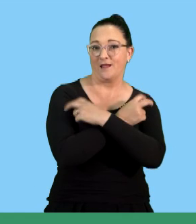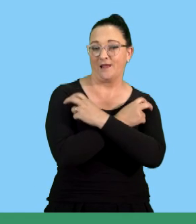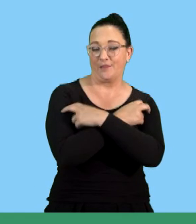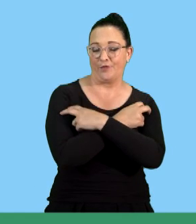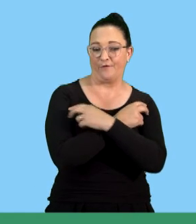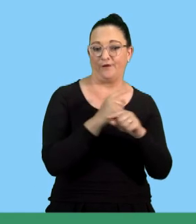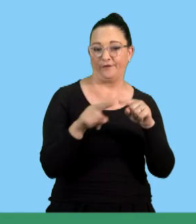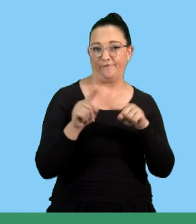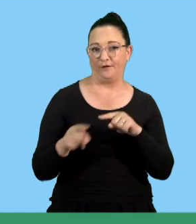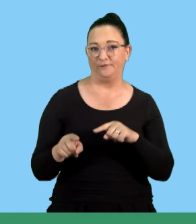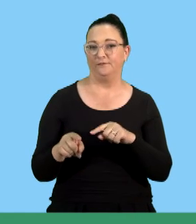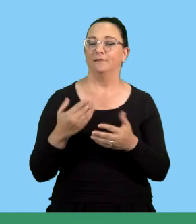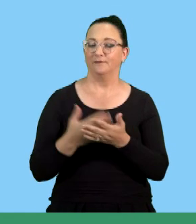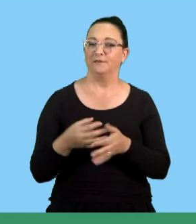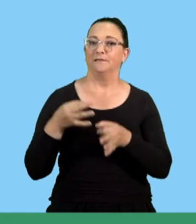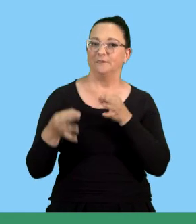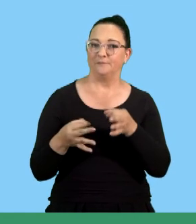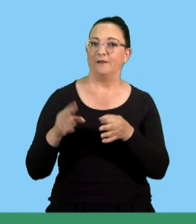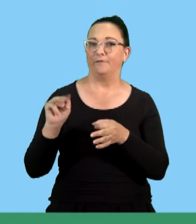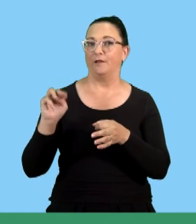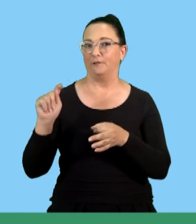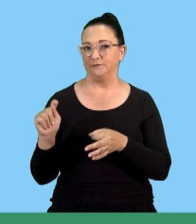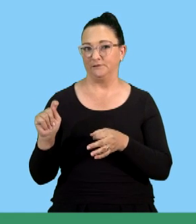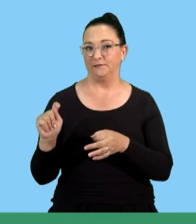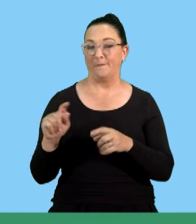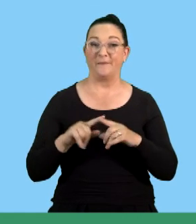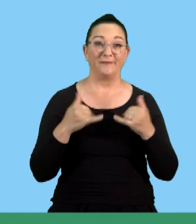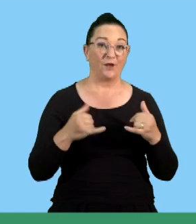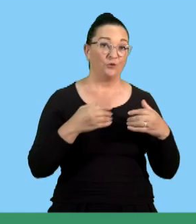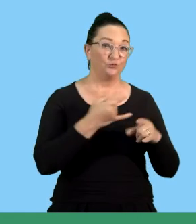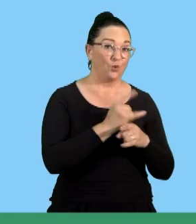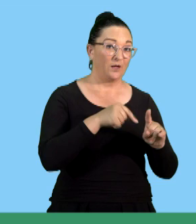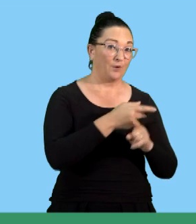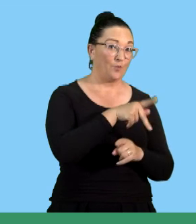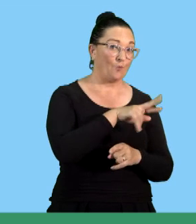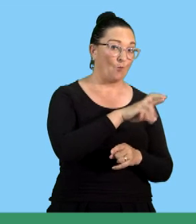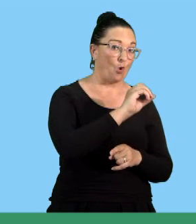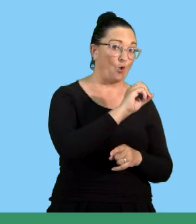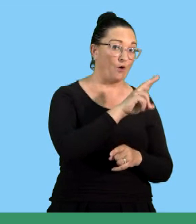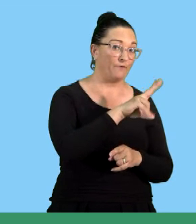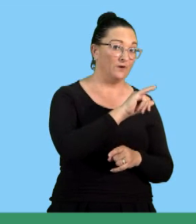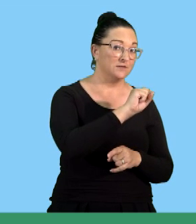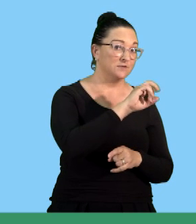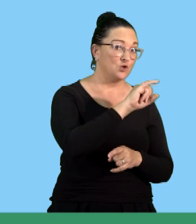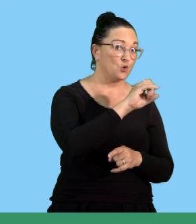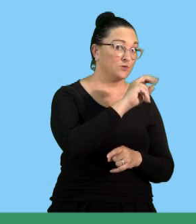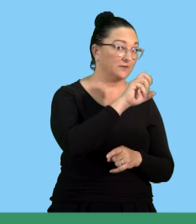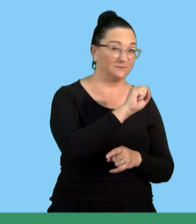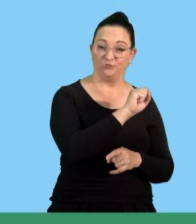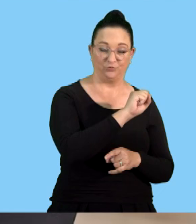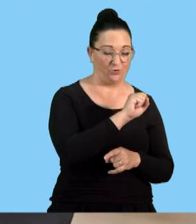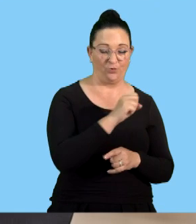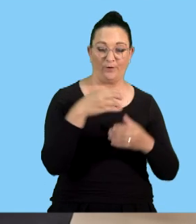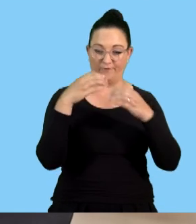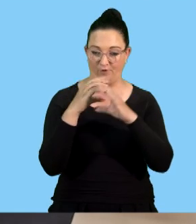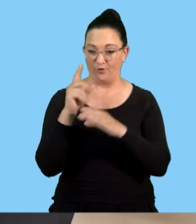to MT. What are those different types? Now, we're not talking about just provisions. The types of leave is a provision on its own.